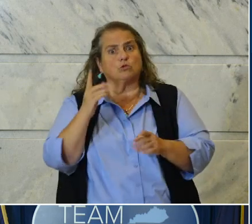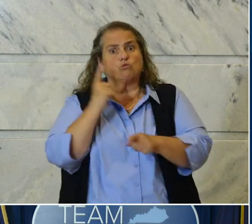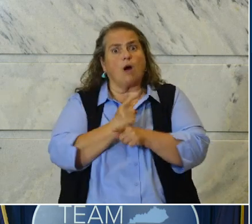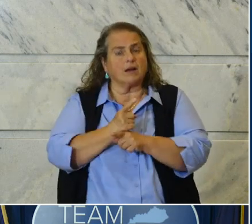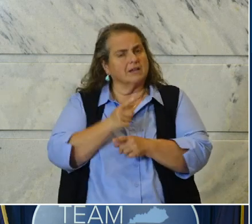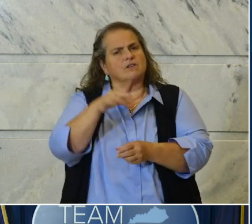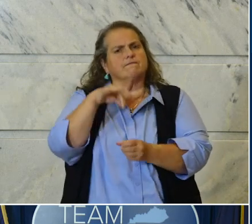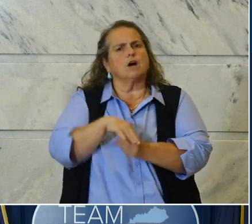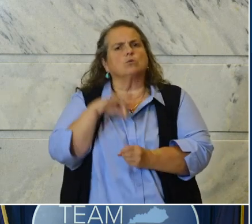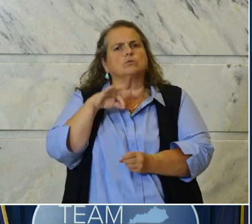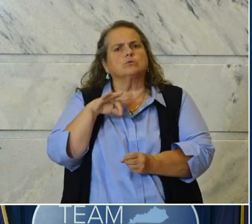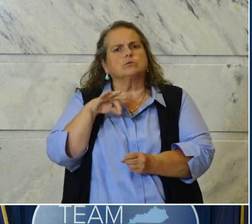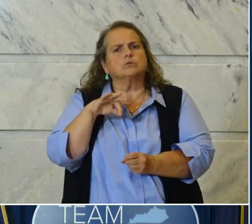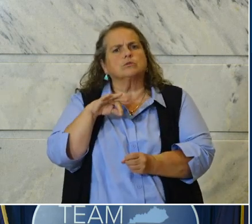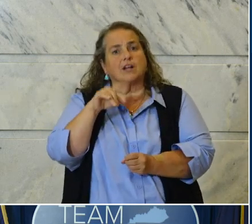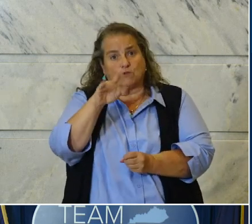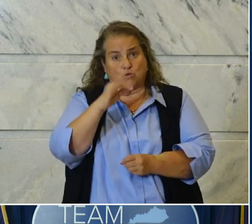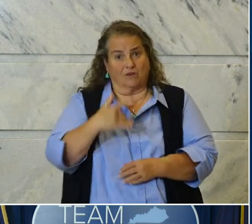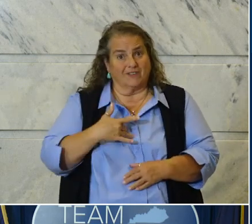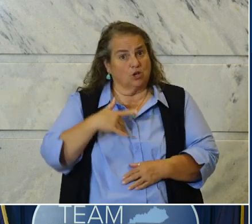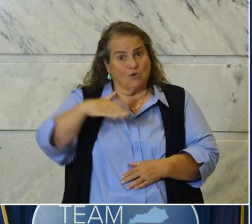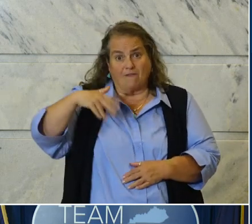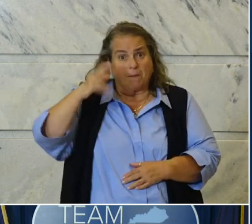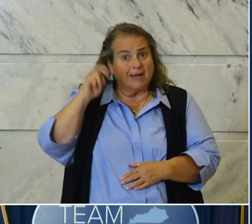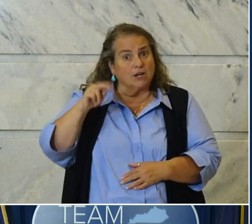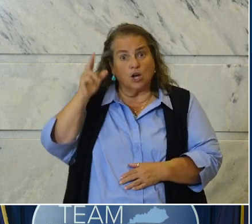voting. If you believe that you haven't been heard,